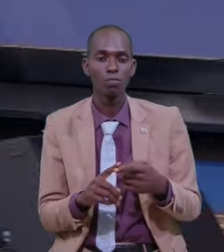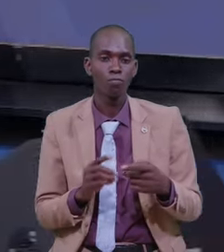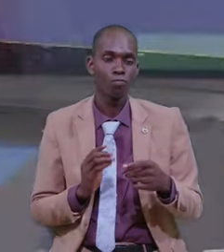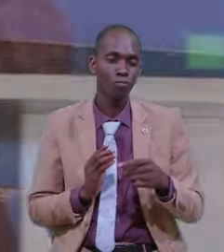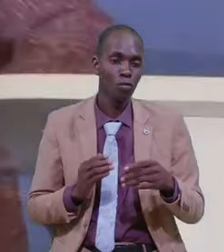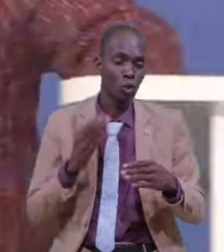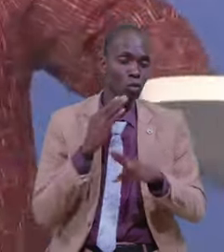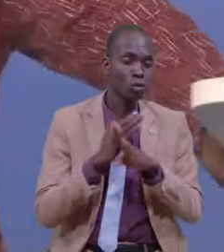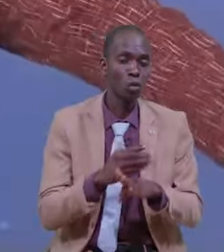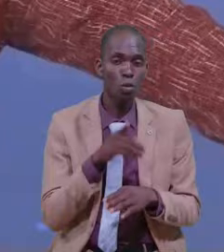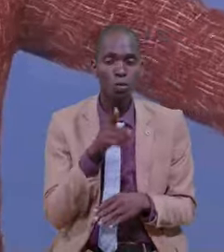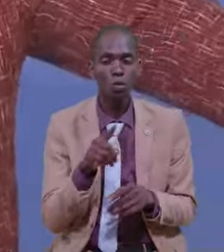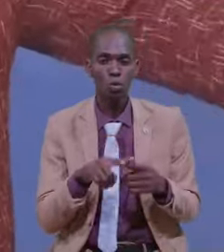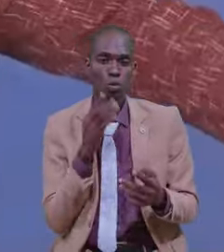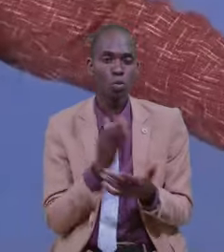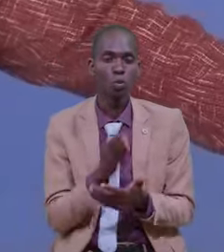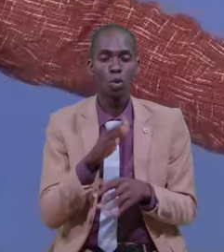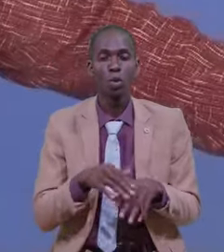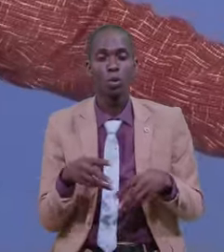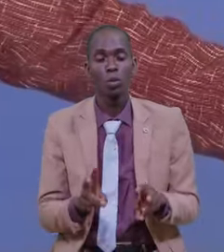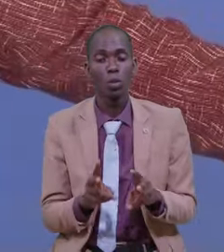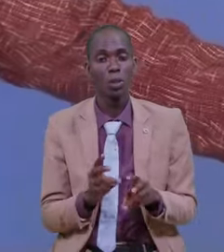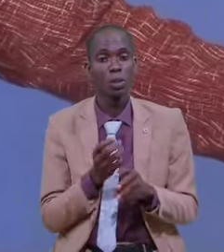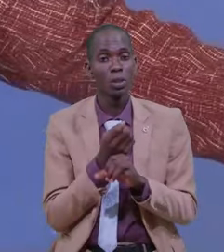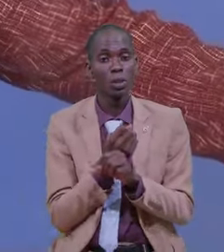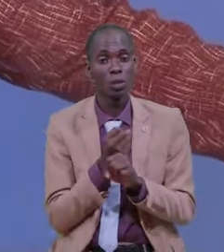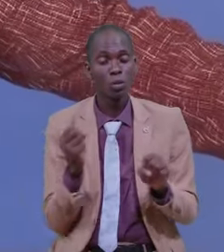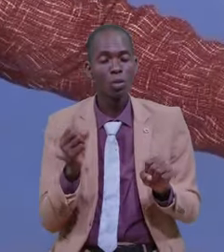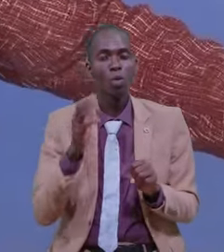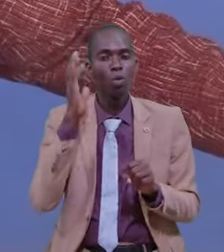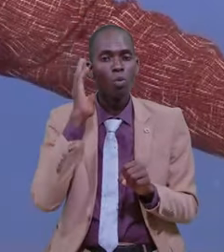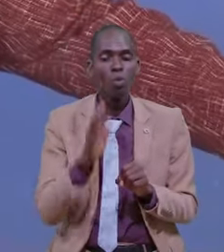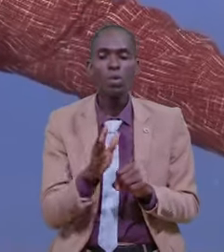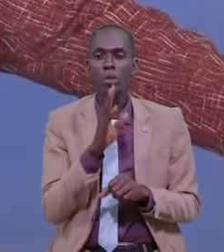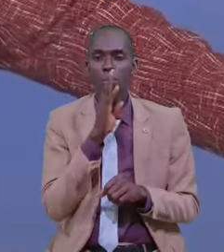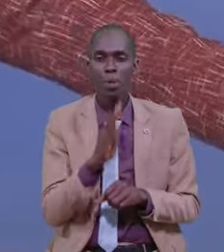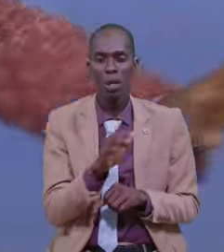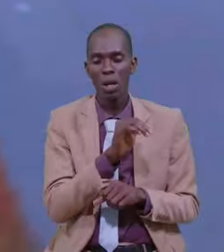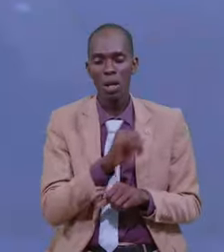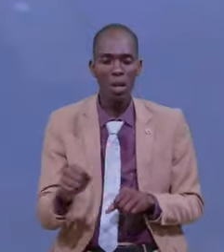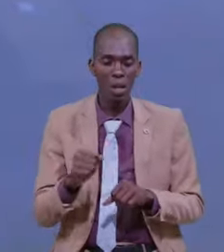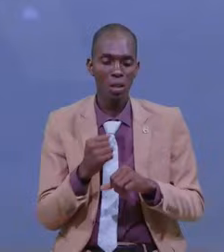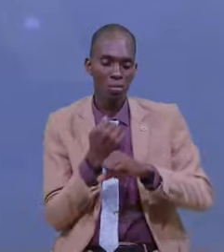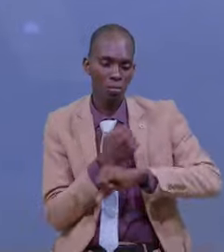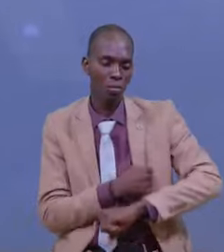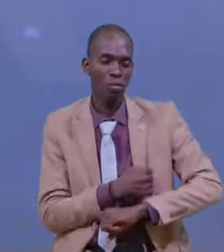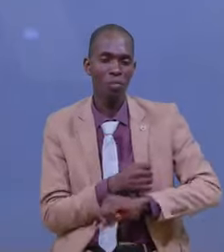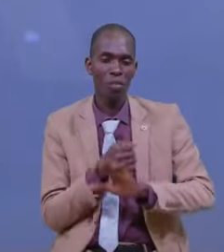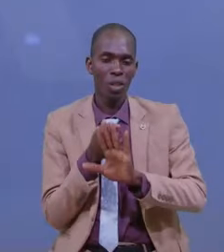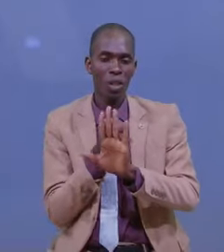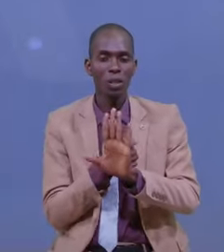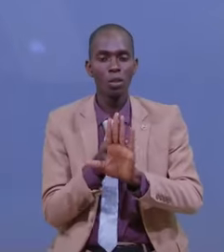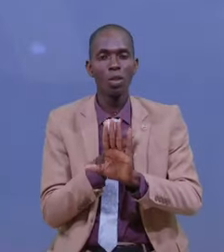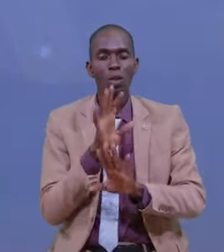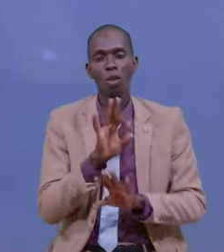make you stop. Salvation will be a shield, the shield of thy